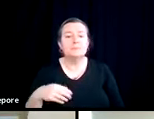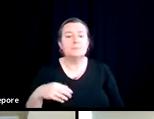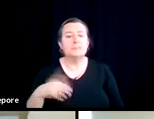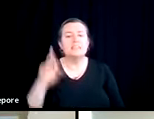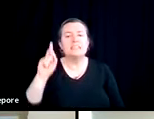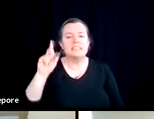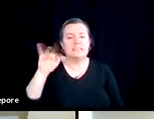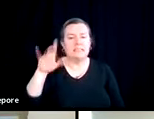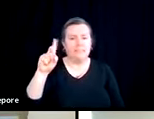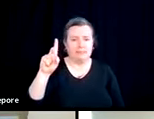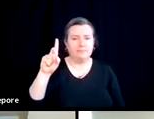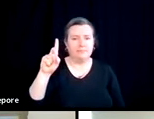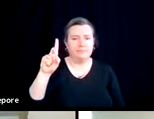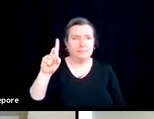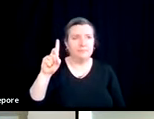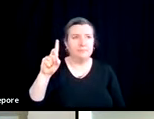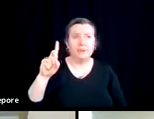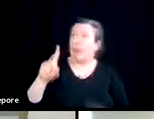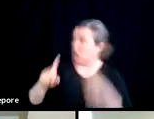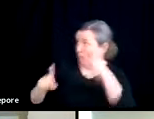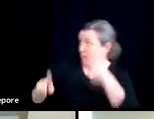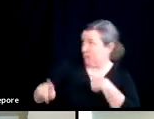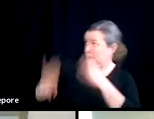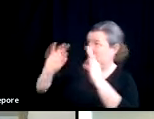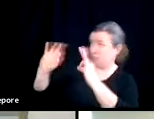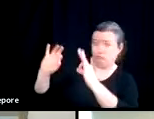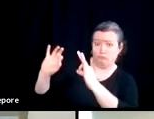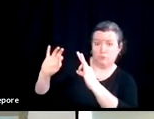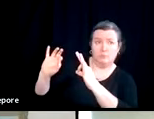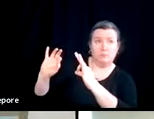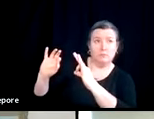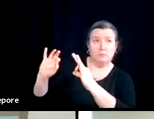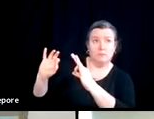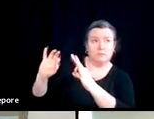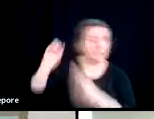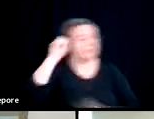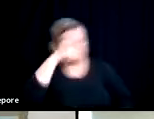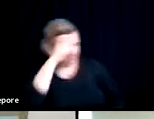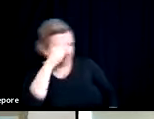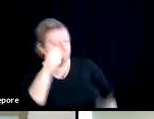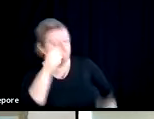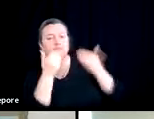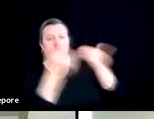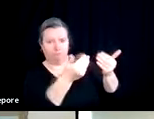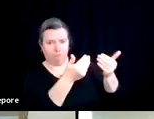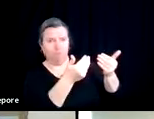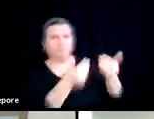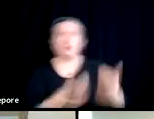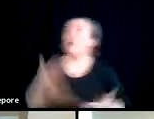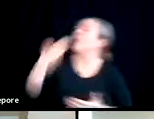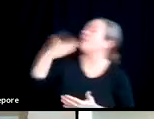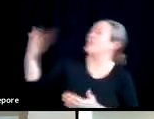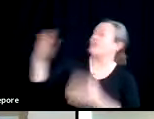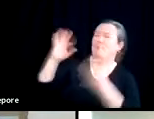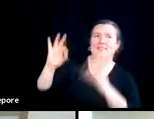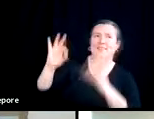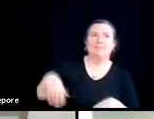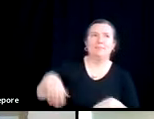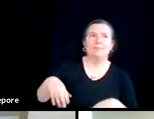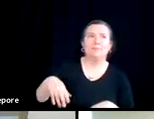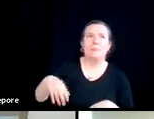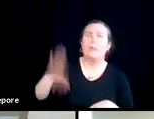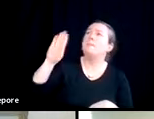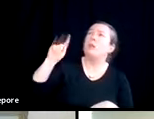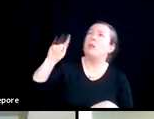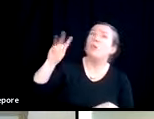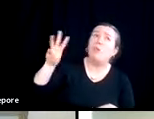Hi, can you hear me now? There? Hi, can you hear me? Yep, there you go. Oh, great. Thanks. By the way, Governor, I can attest to the fact that you